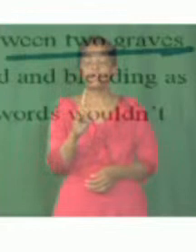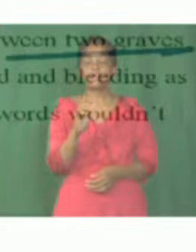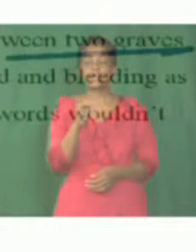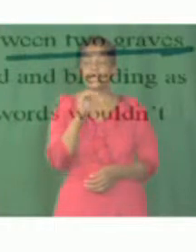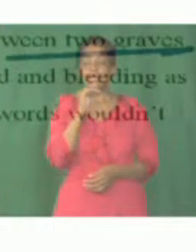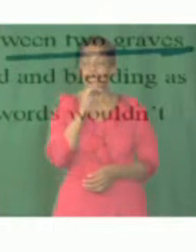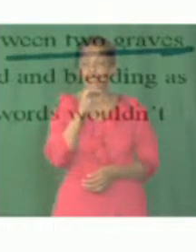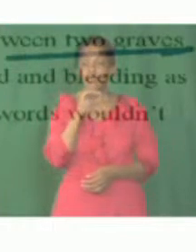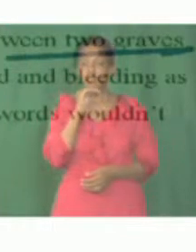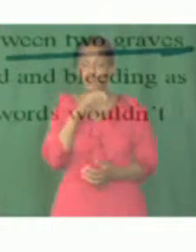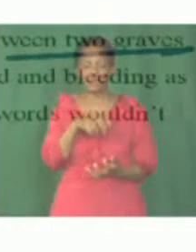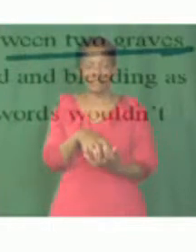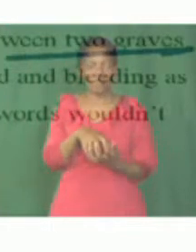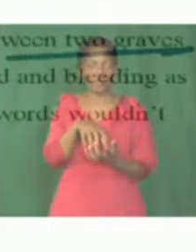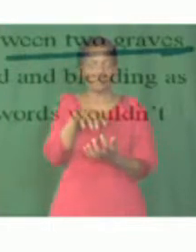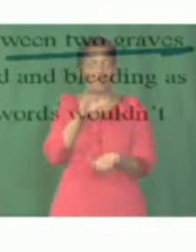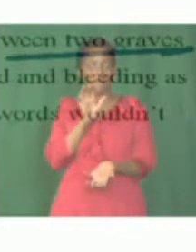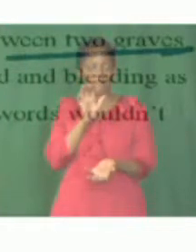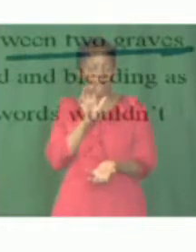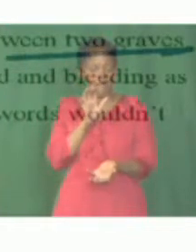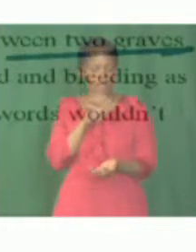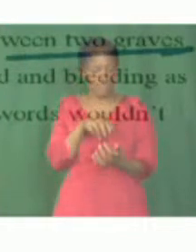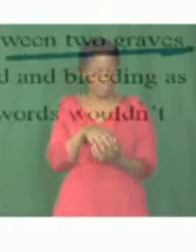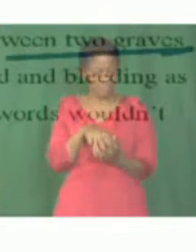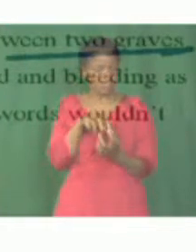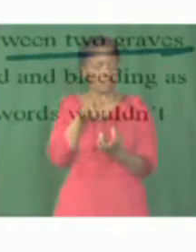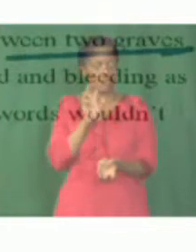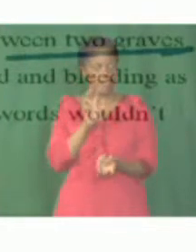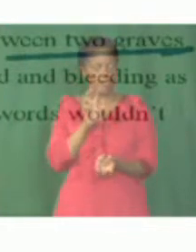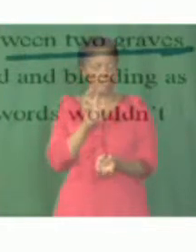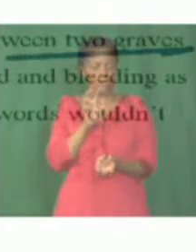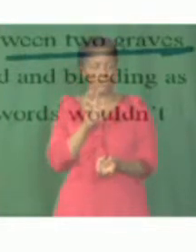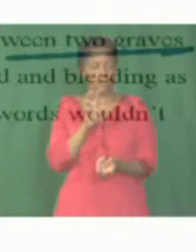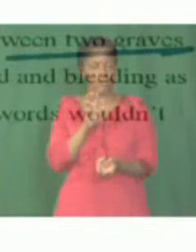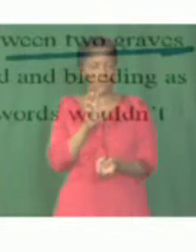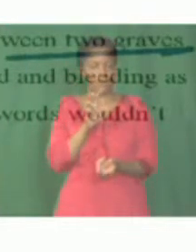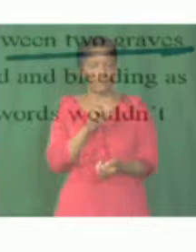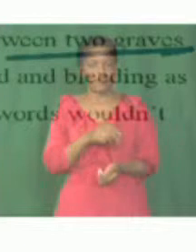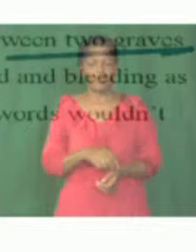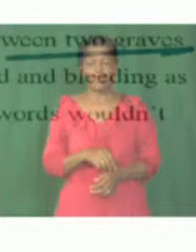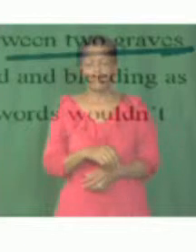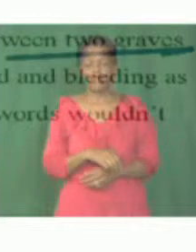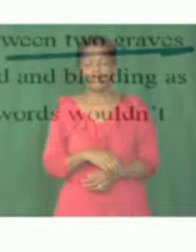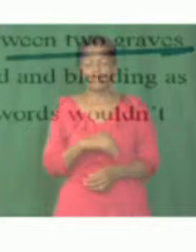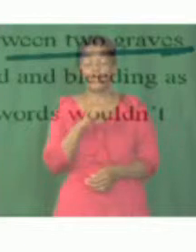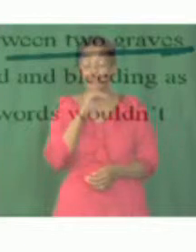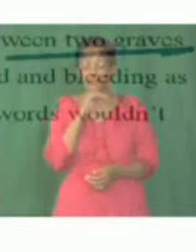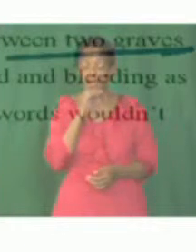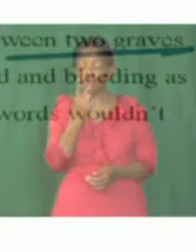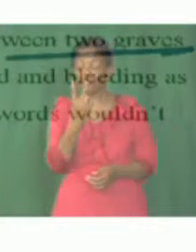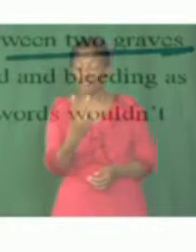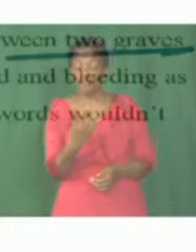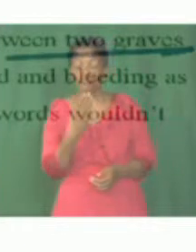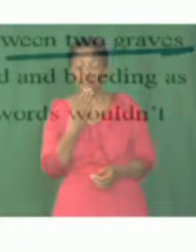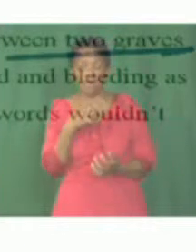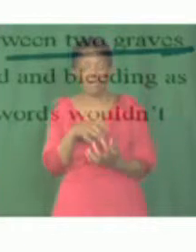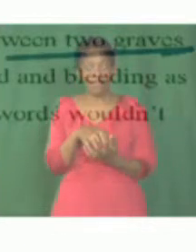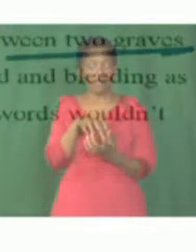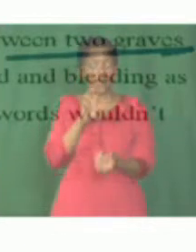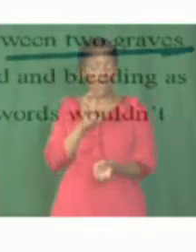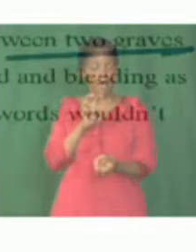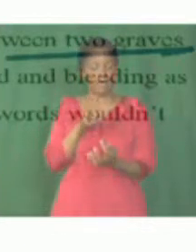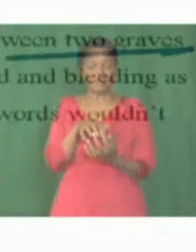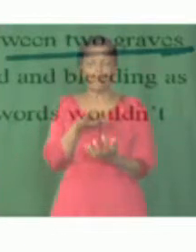are surprised that this is happening to you. You understand? You are surprised. So they were surprised to find themselves